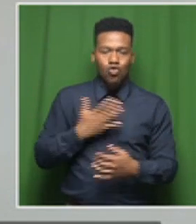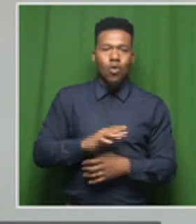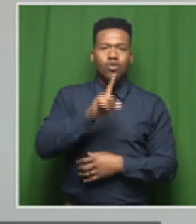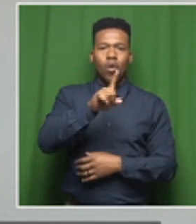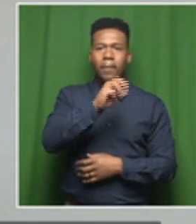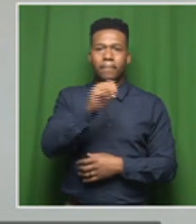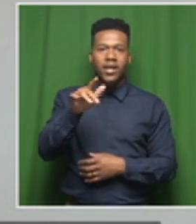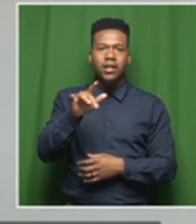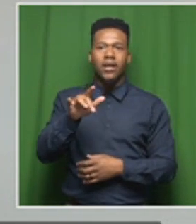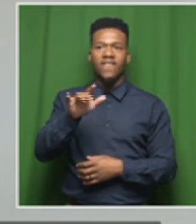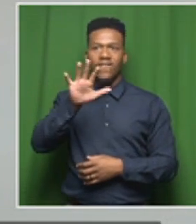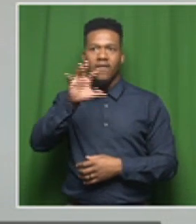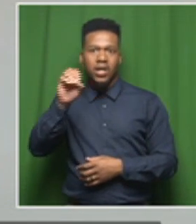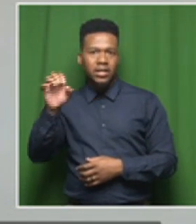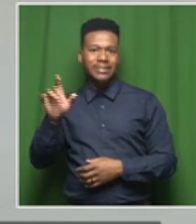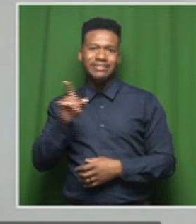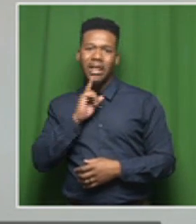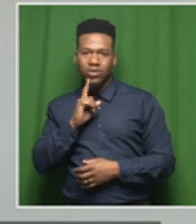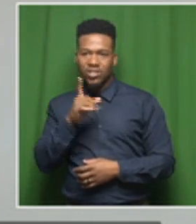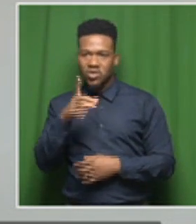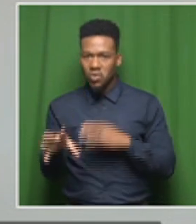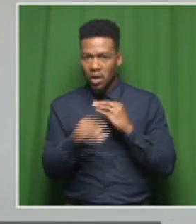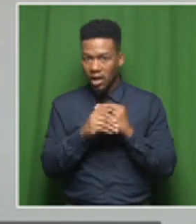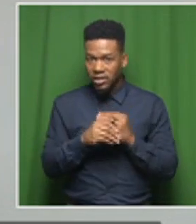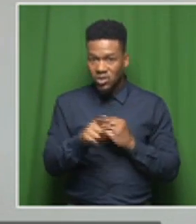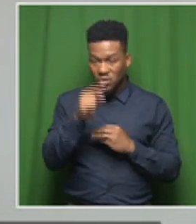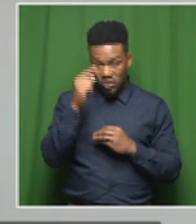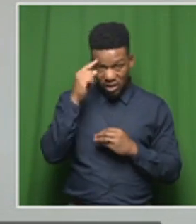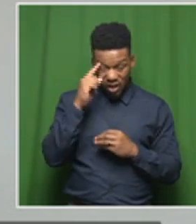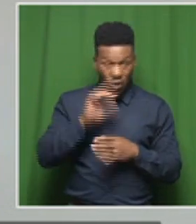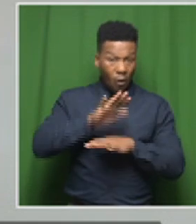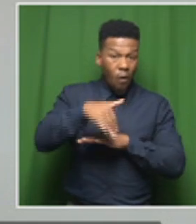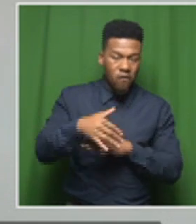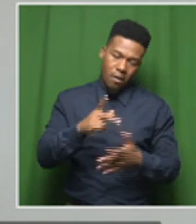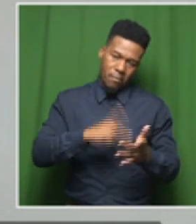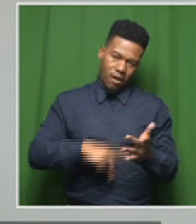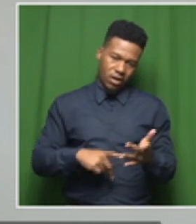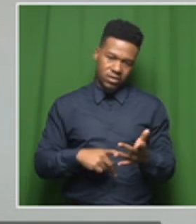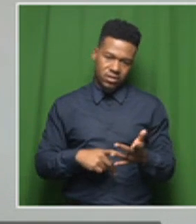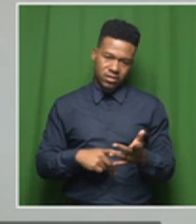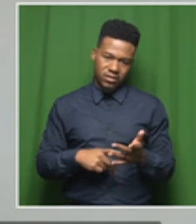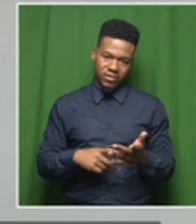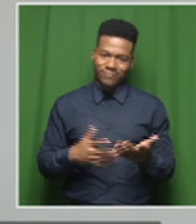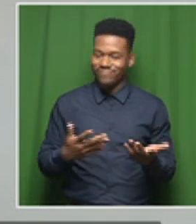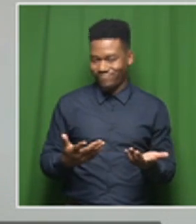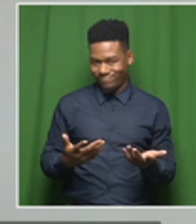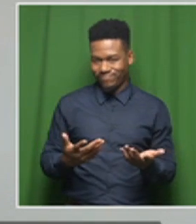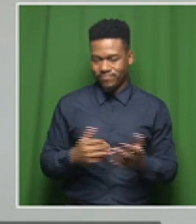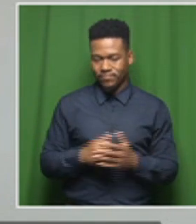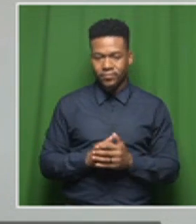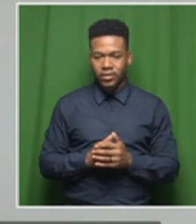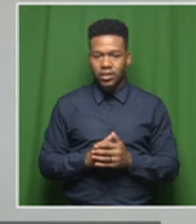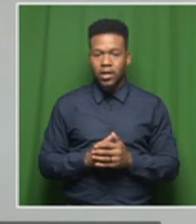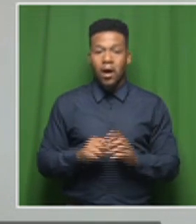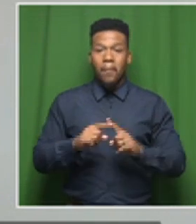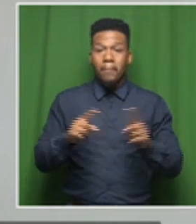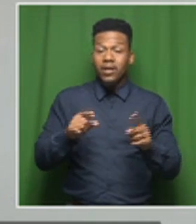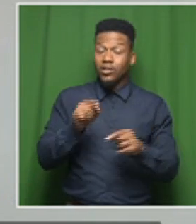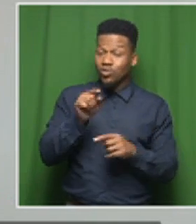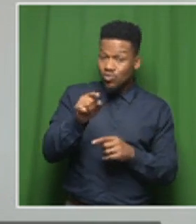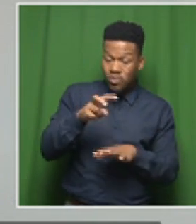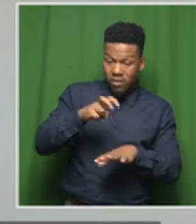1,550,000 is overpricing the property, you would never think that. You know, just wanting to break even, you would never think you're overpricing. But you are probably going